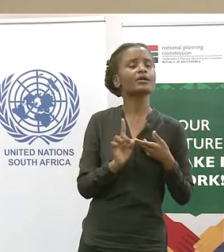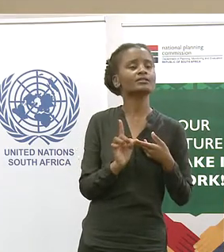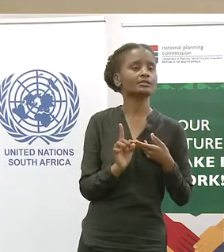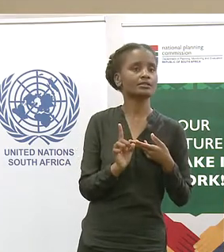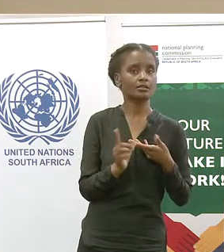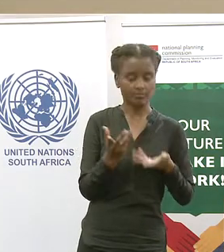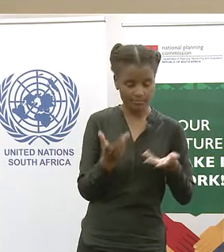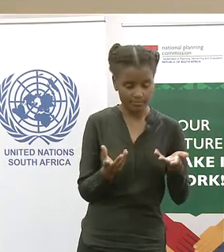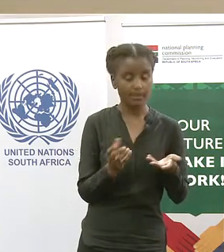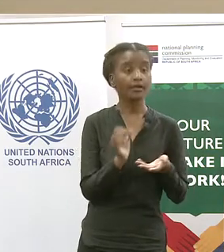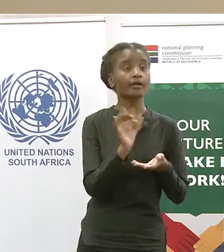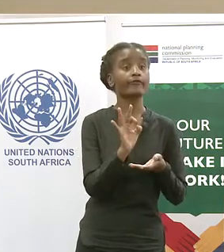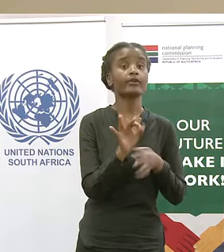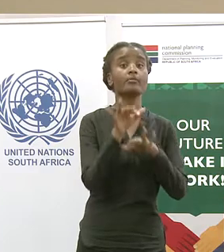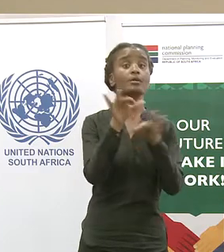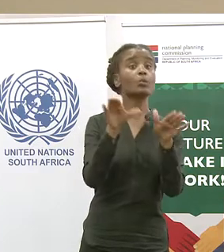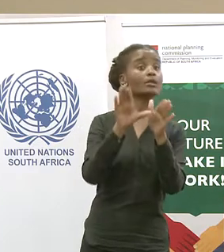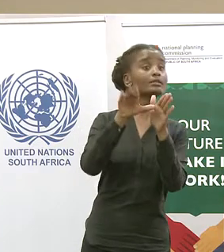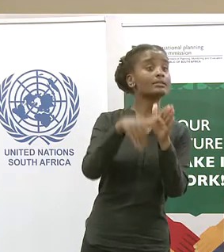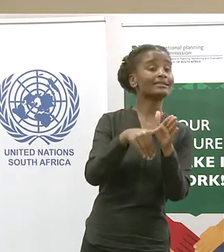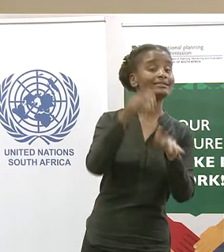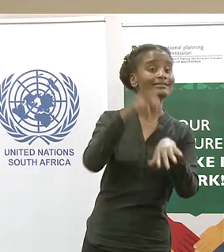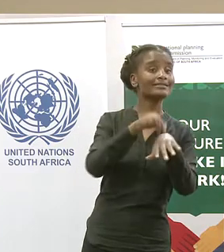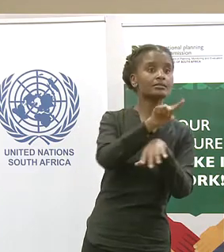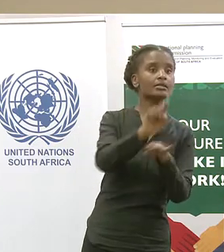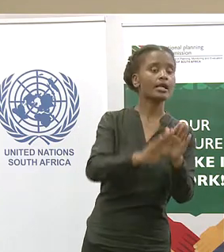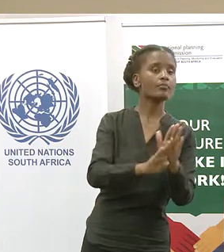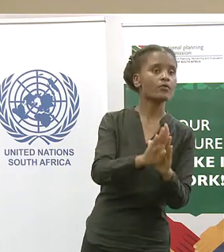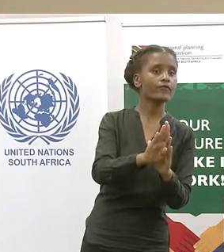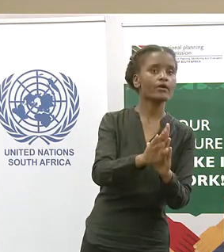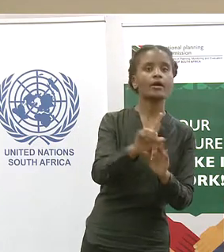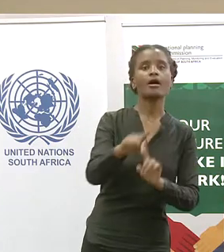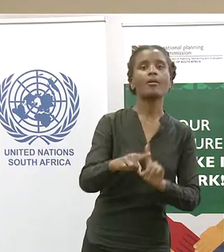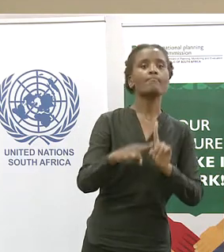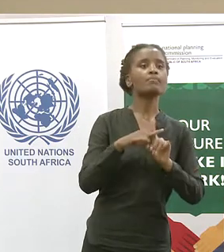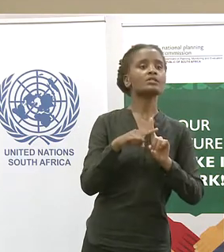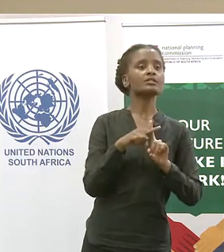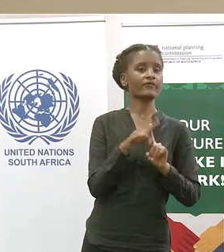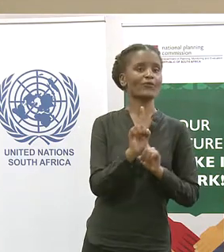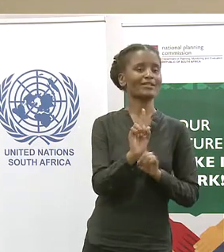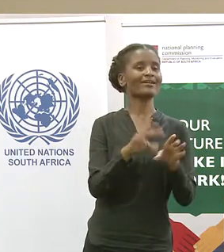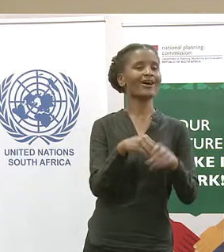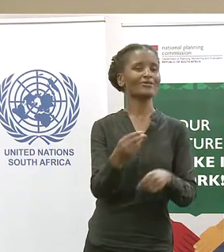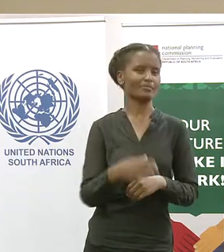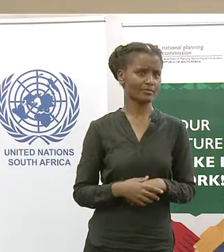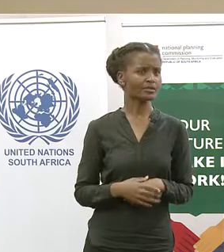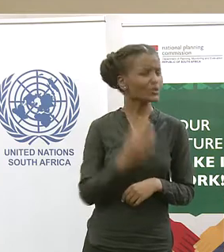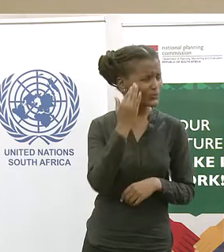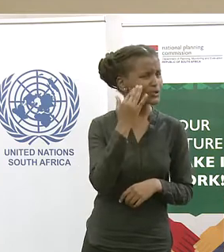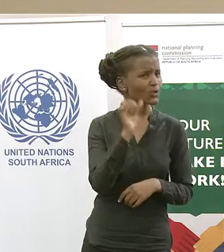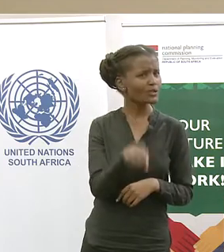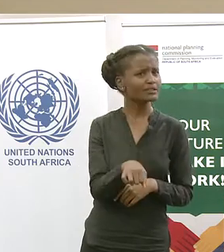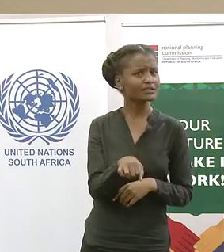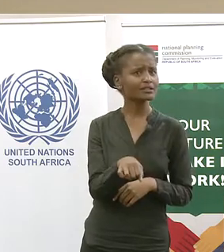when we improve the needs of people with disabilities, that has positive externalities for everybody else, right? We know this. We know